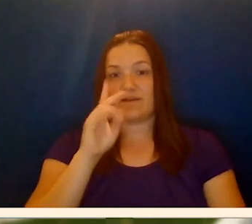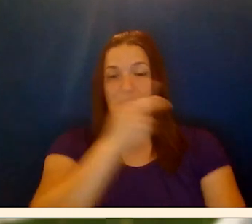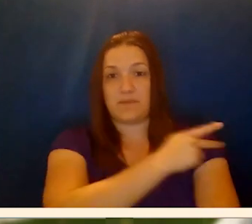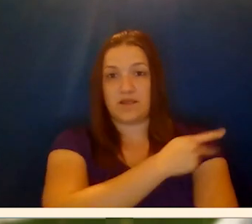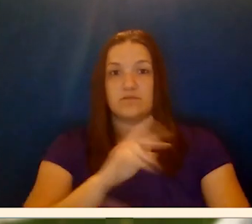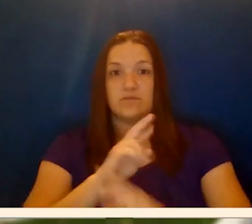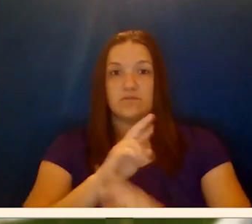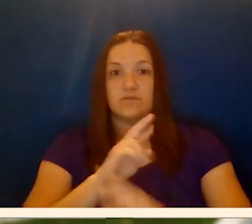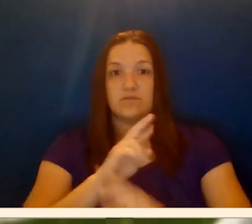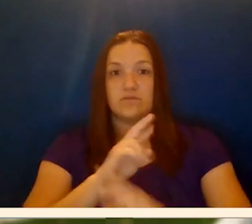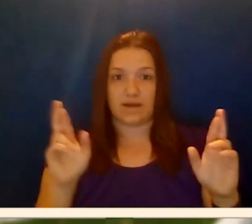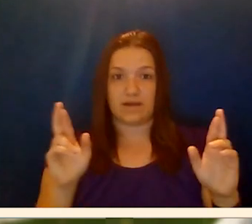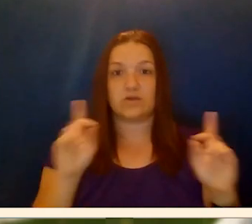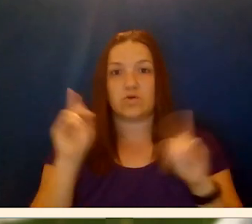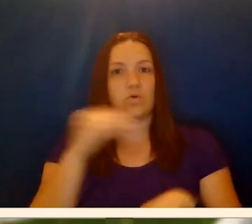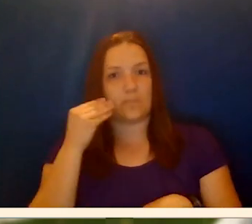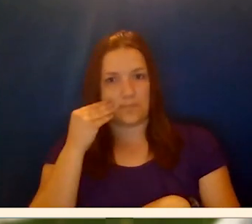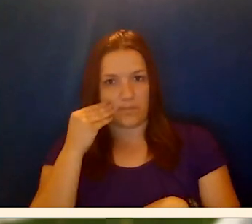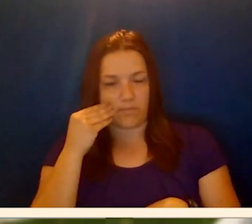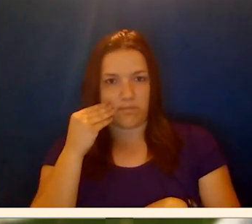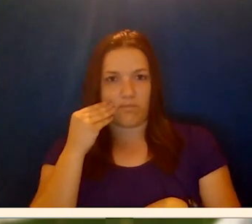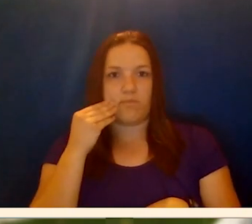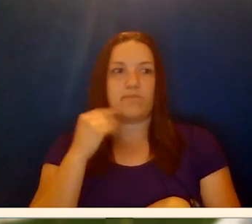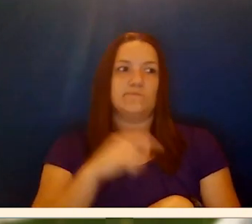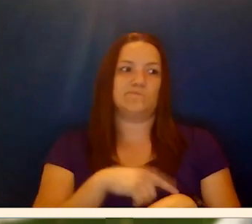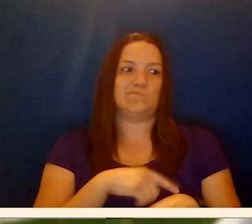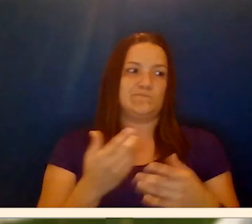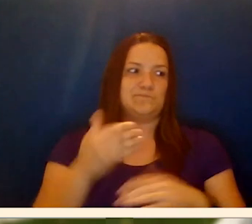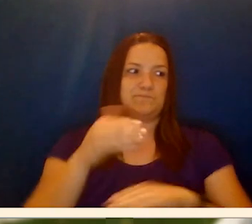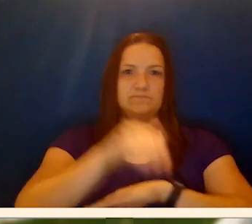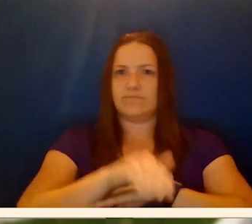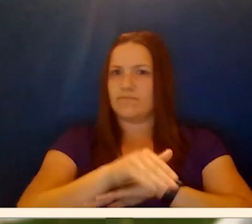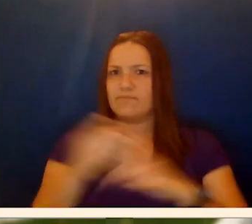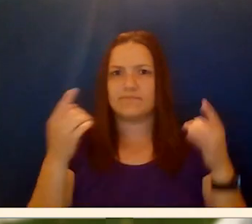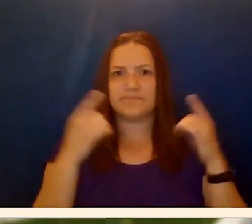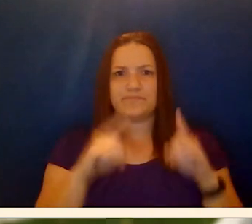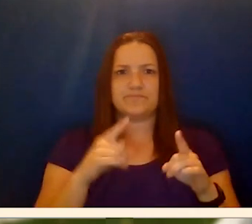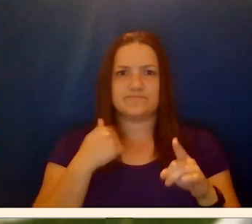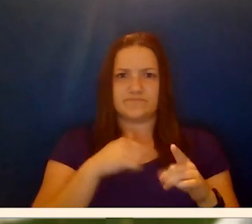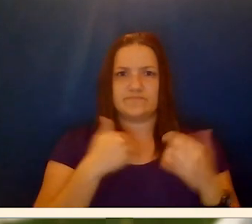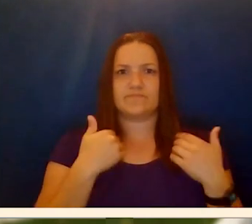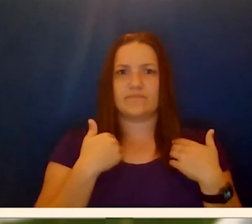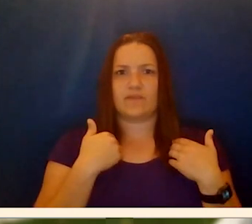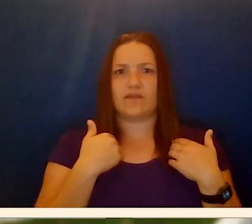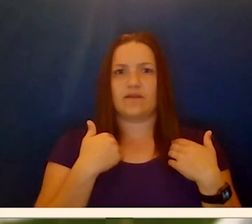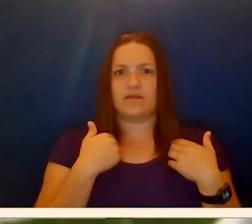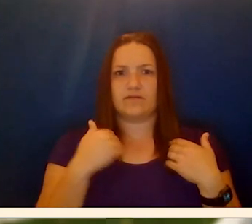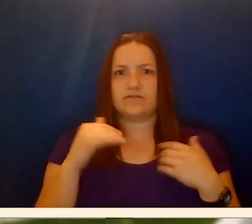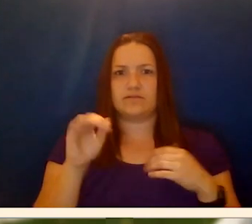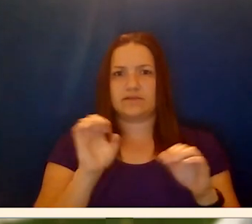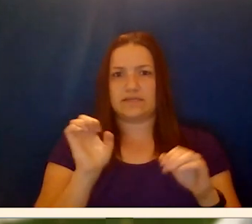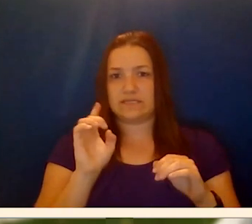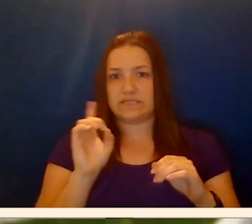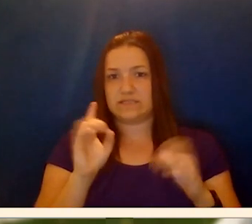were ready to be discharged and go home. So by the time nightfall came, we'd pretty much been able to clear out the